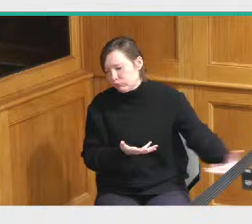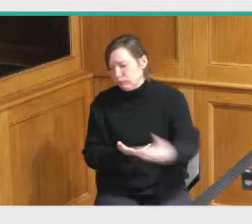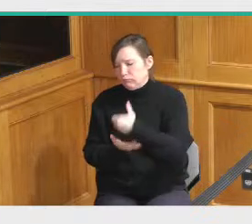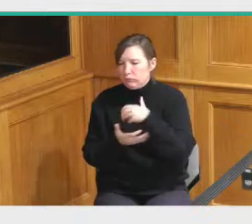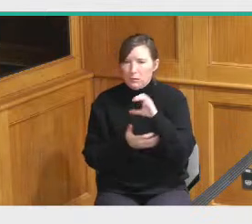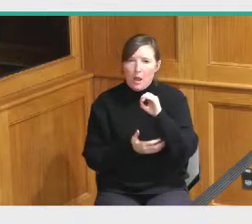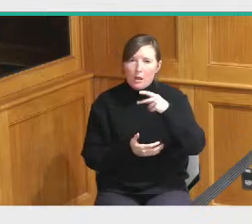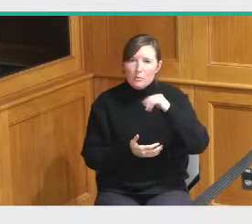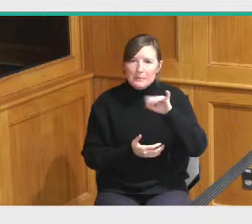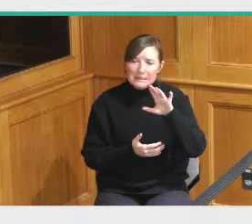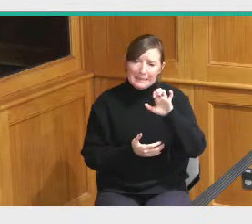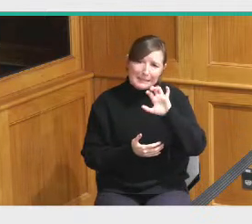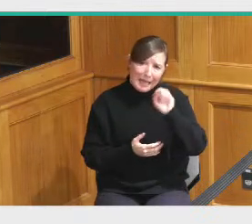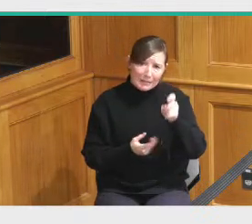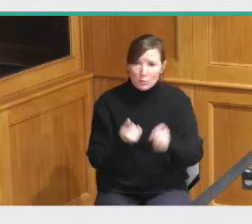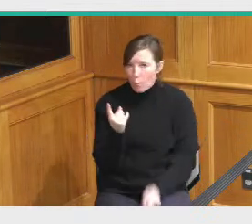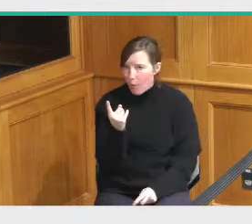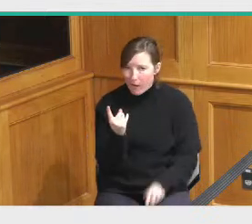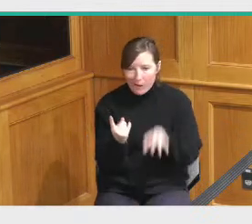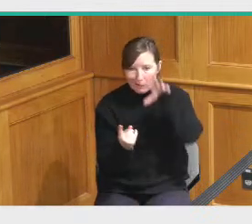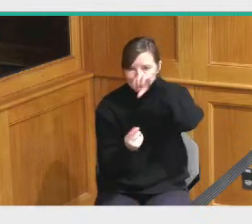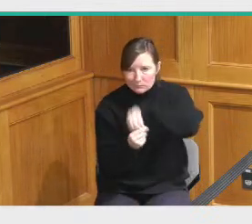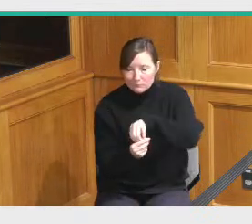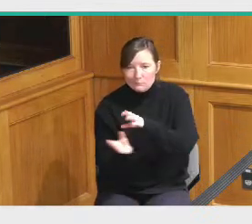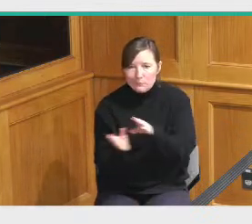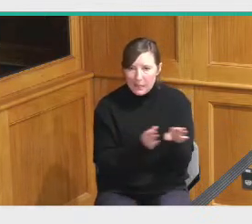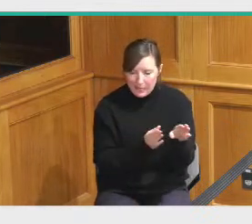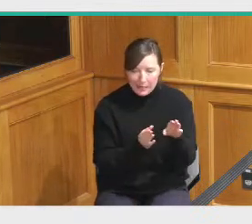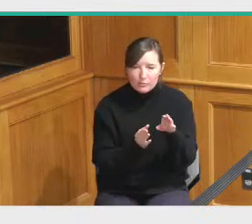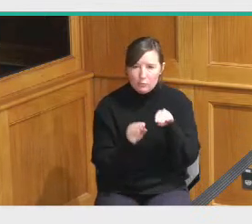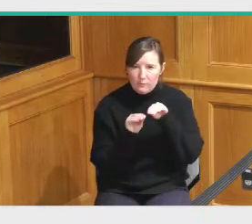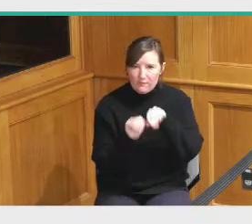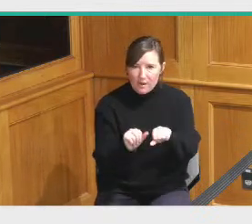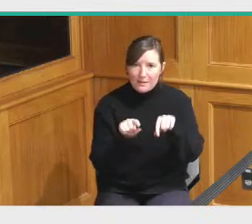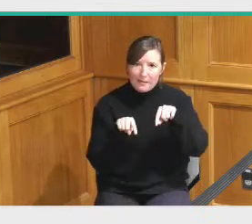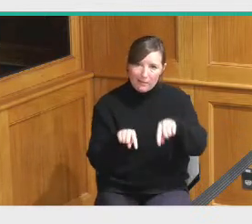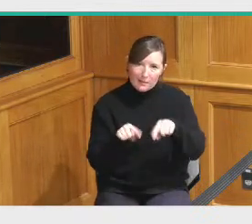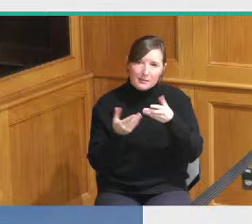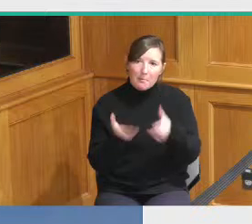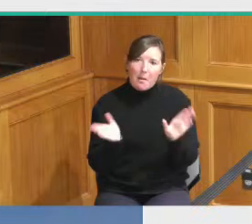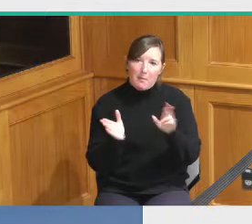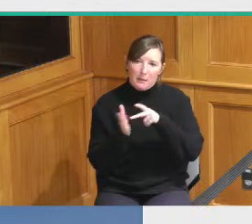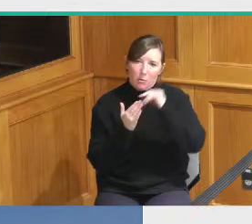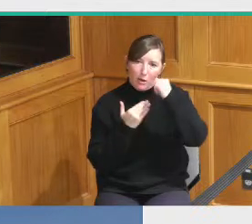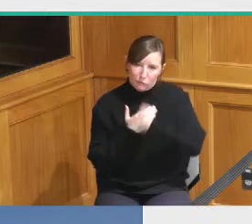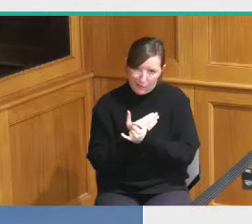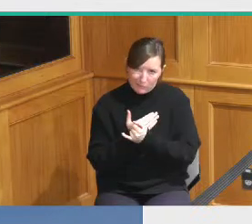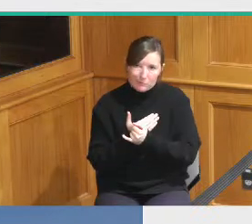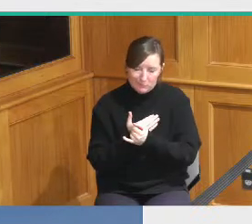together in one financing plan to fund this public project.